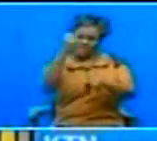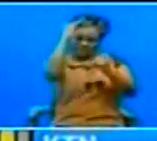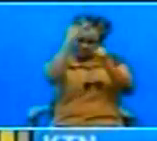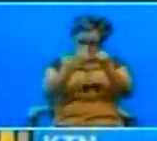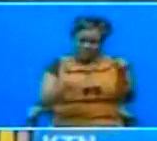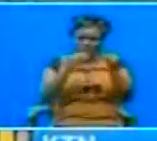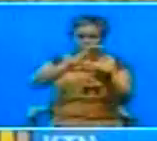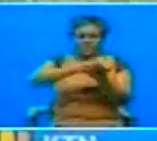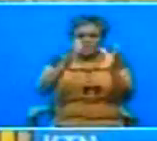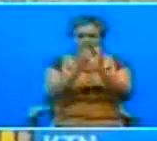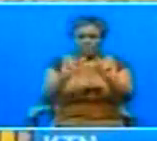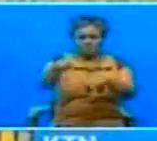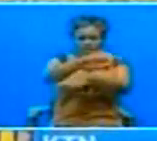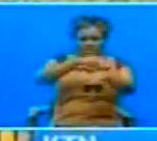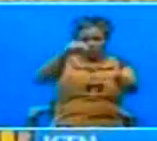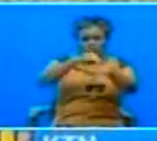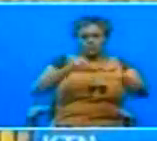became a republic.